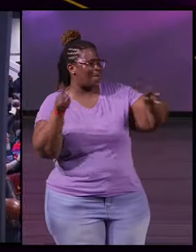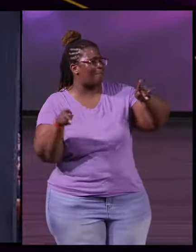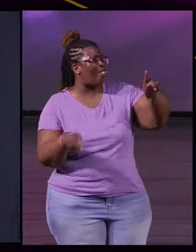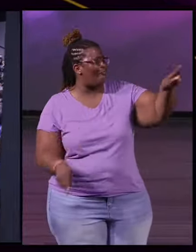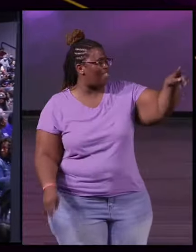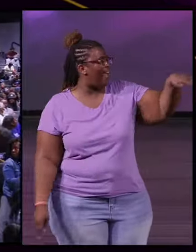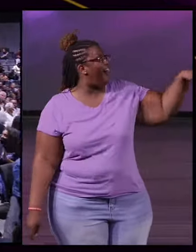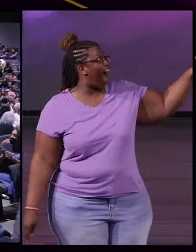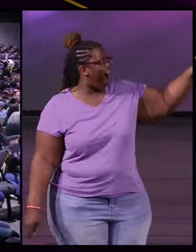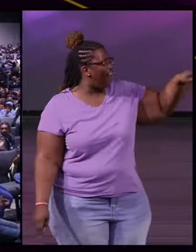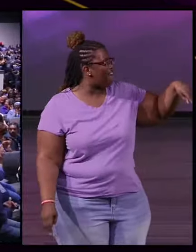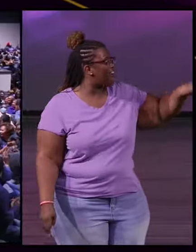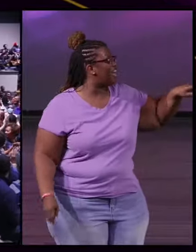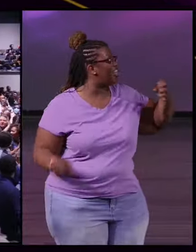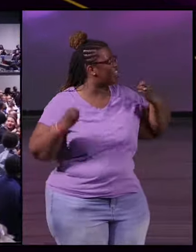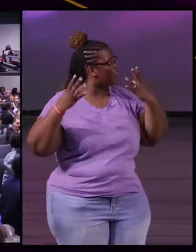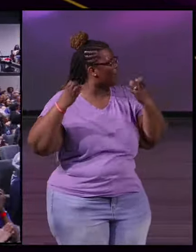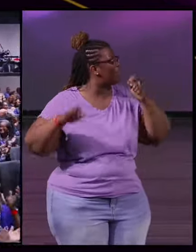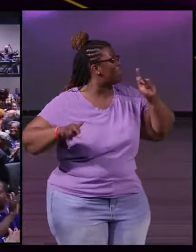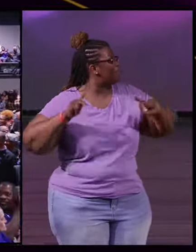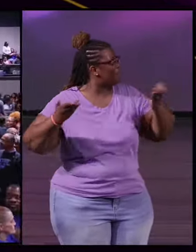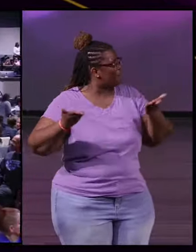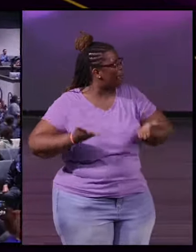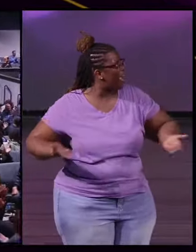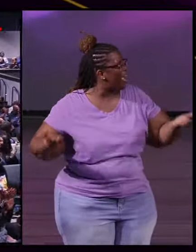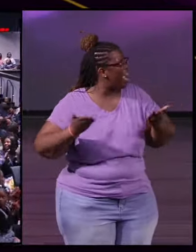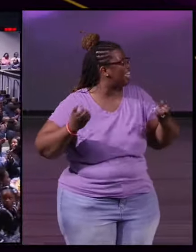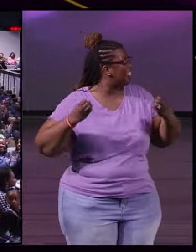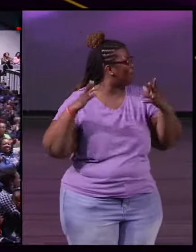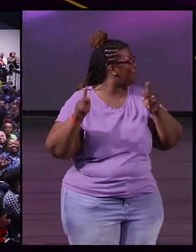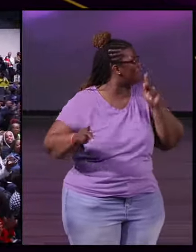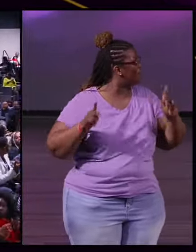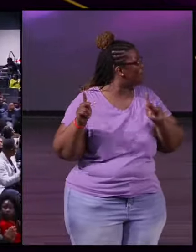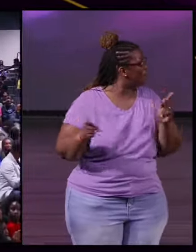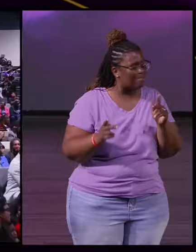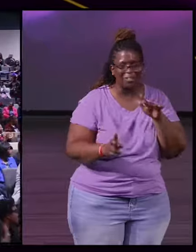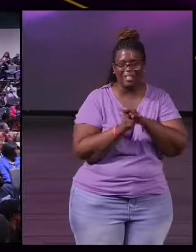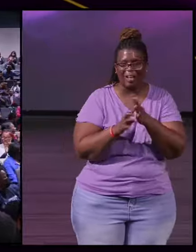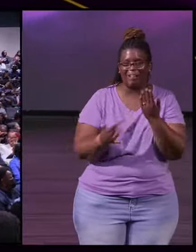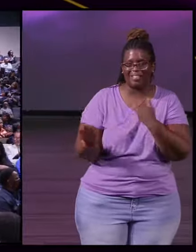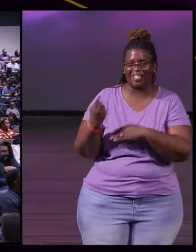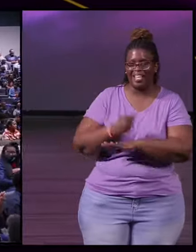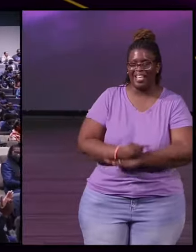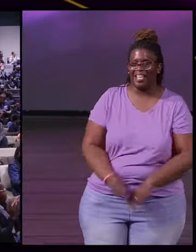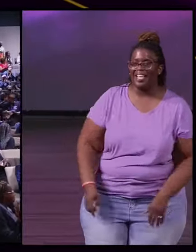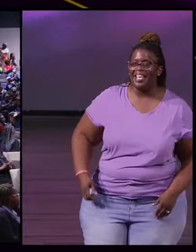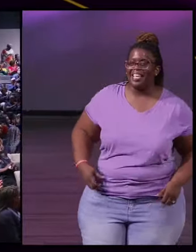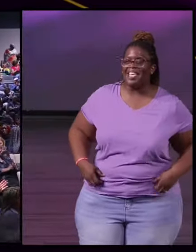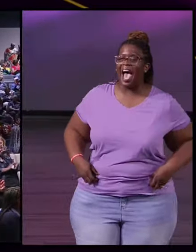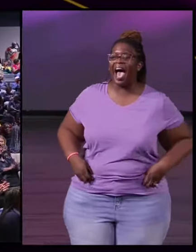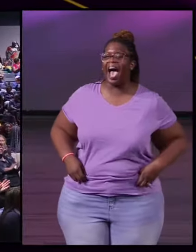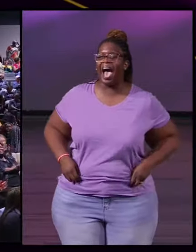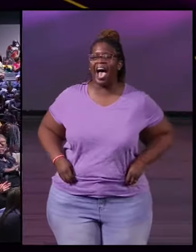So many family, y'all. So many new faces in the building.